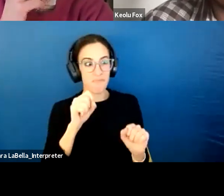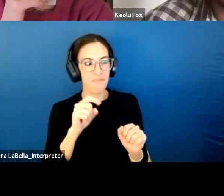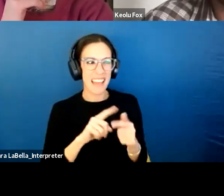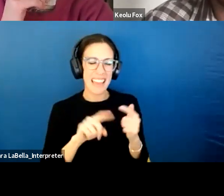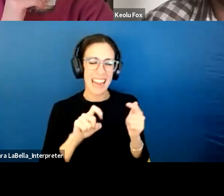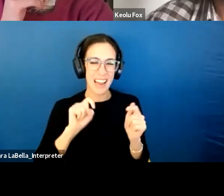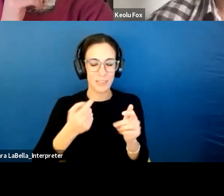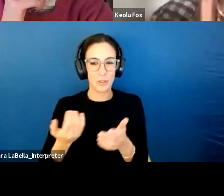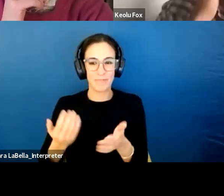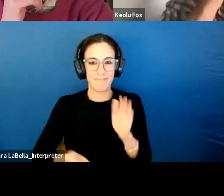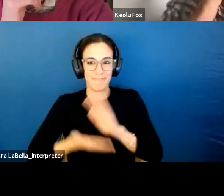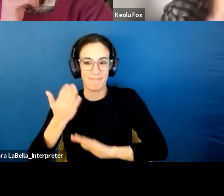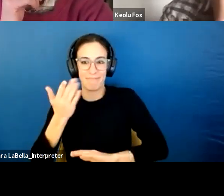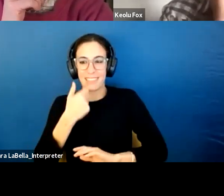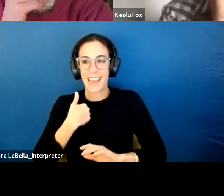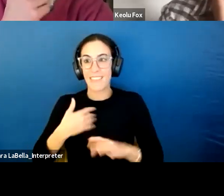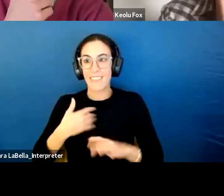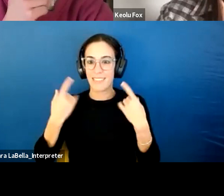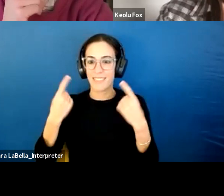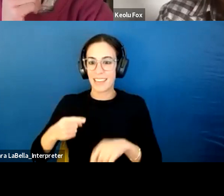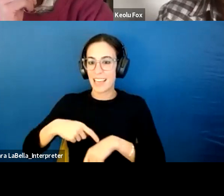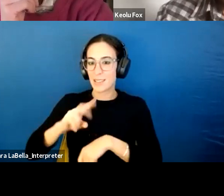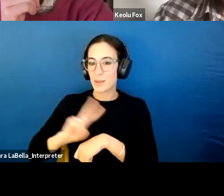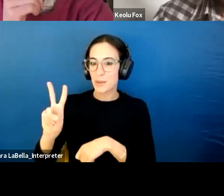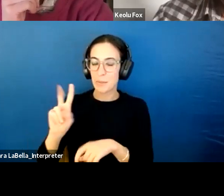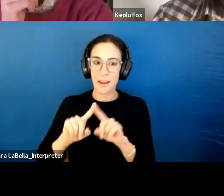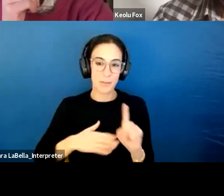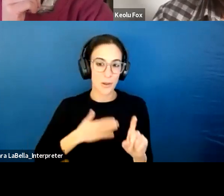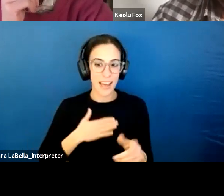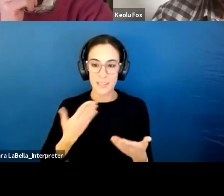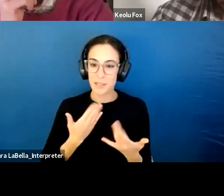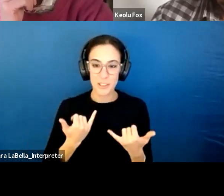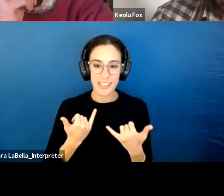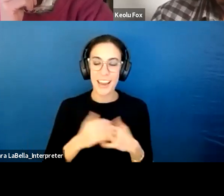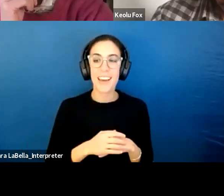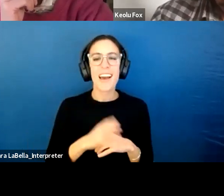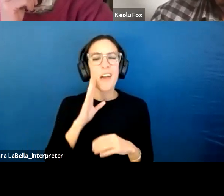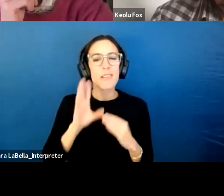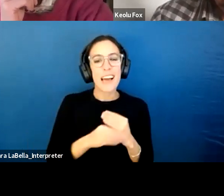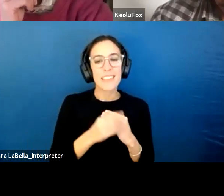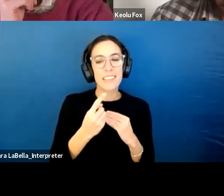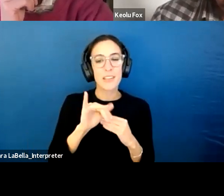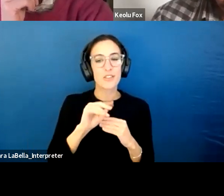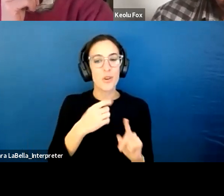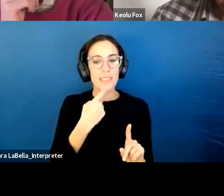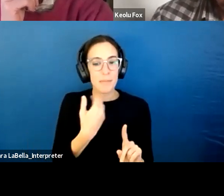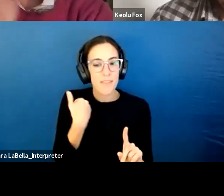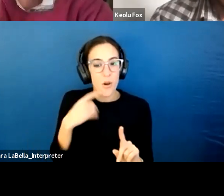event at 2. I'm so glad to have been here today. I guess I'll pick up on something that Joe said earlier about sort of returning to the